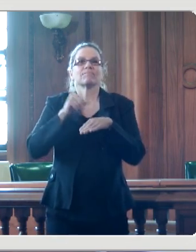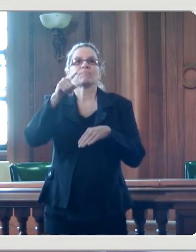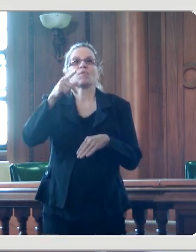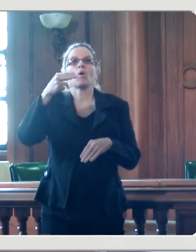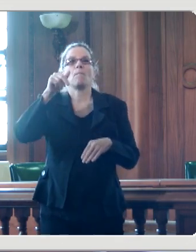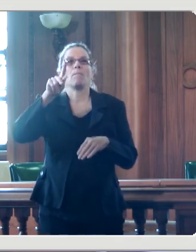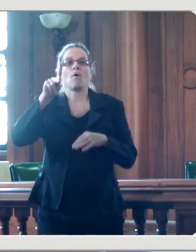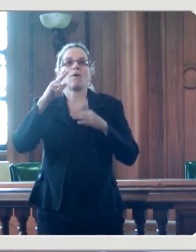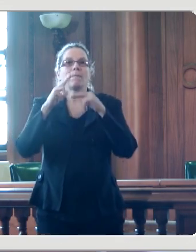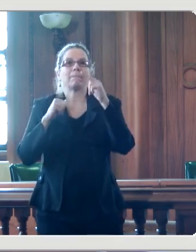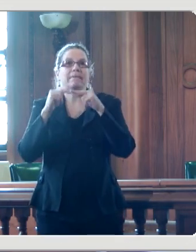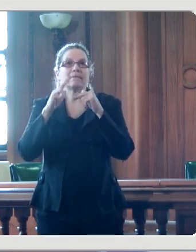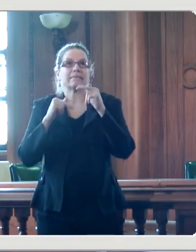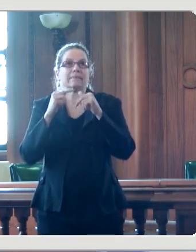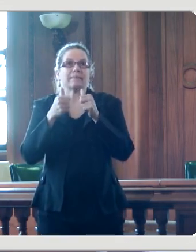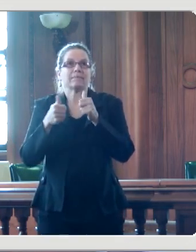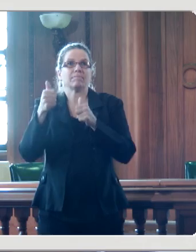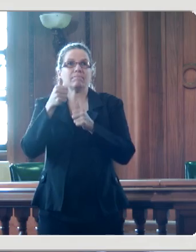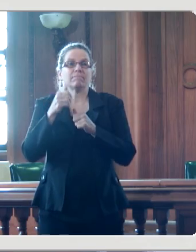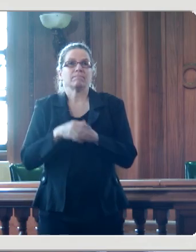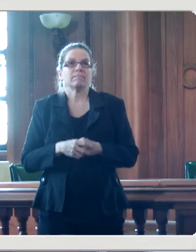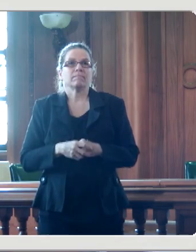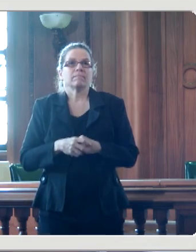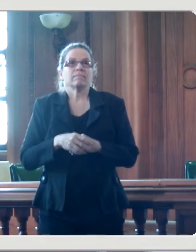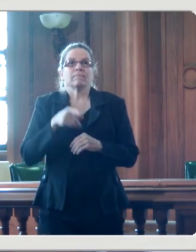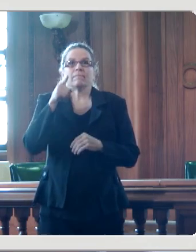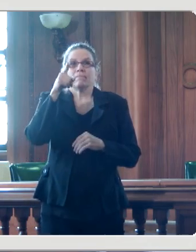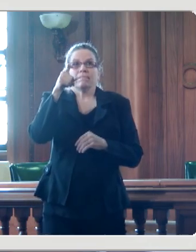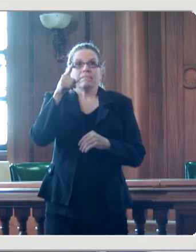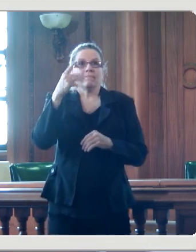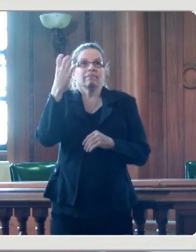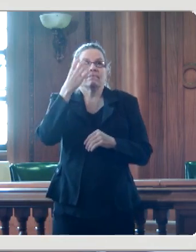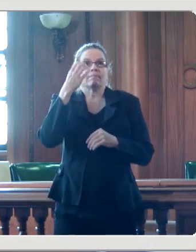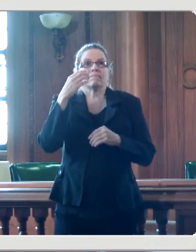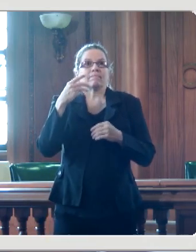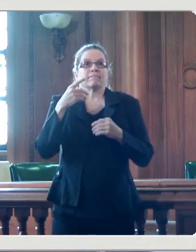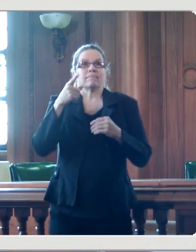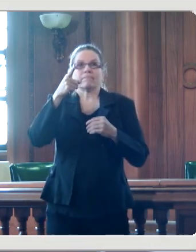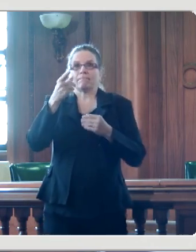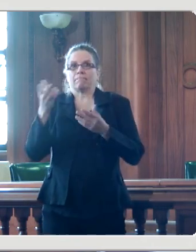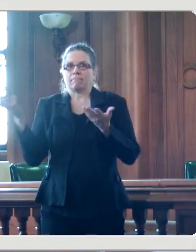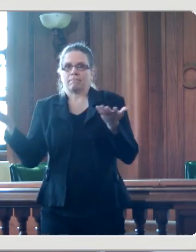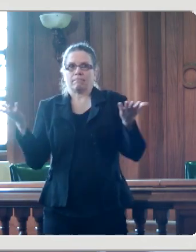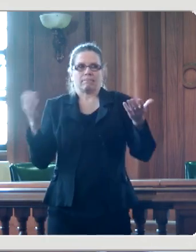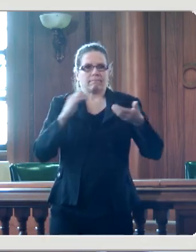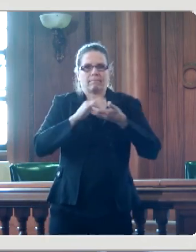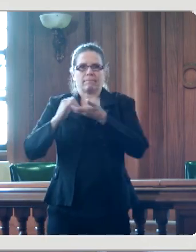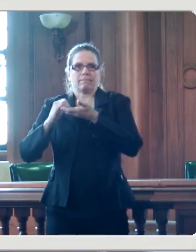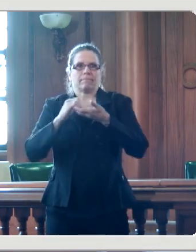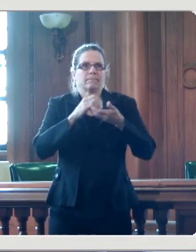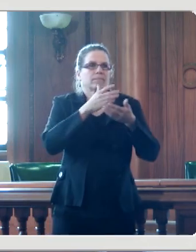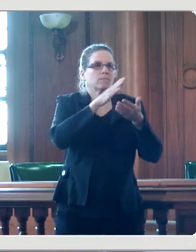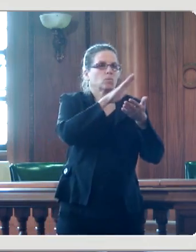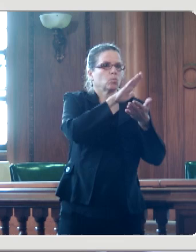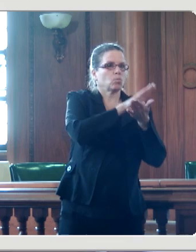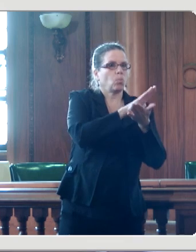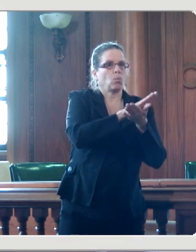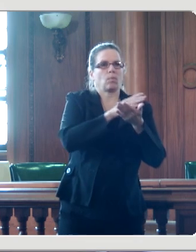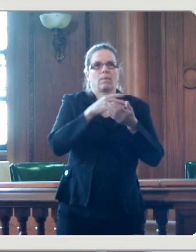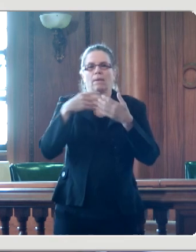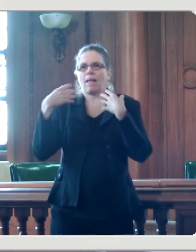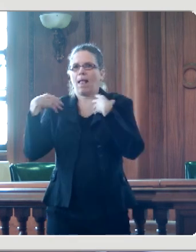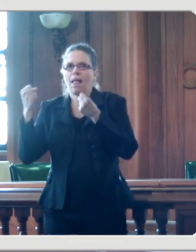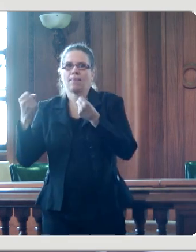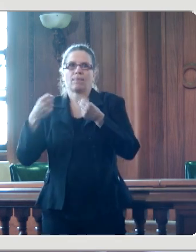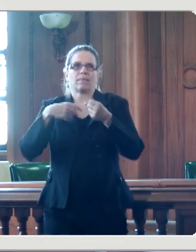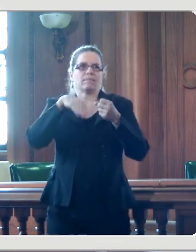been invaluable because he really helps out any and all the departments, and his team, who have also been on the street and in the